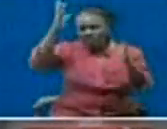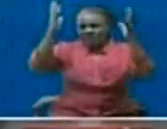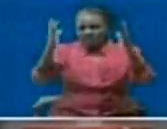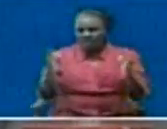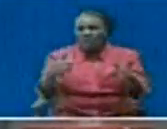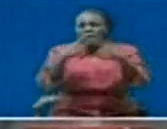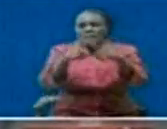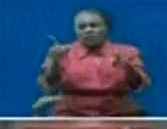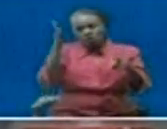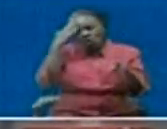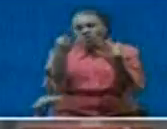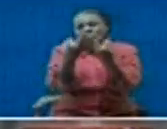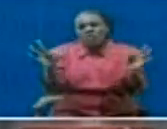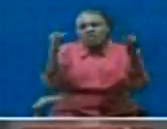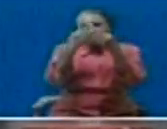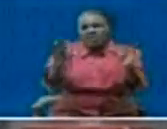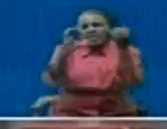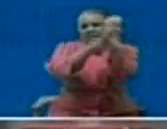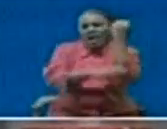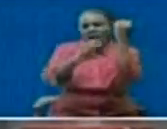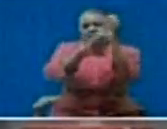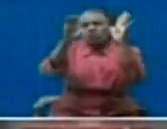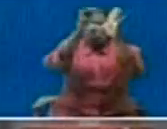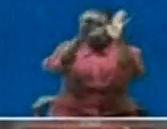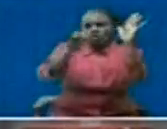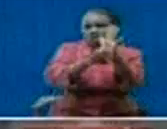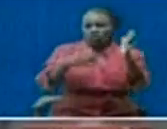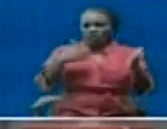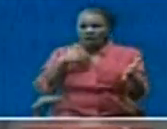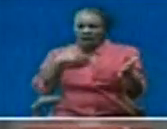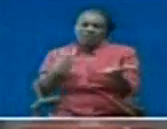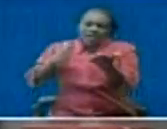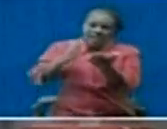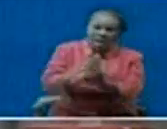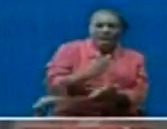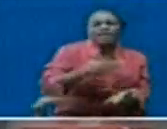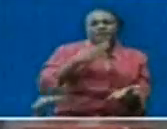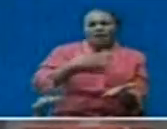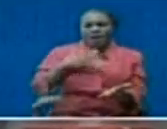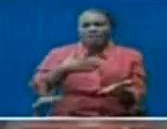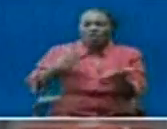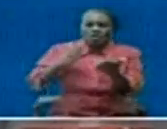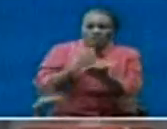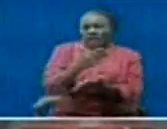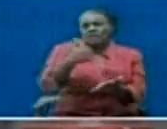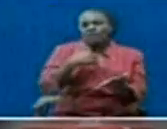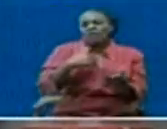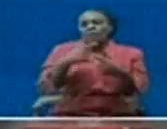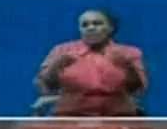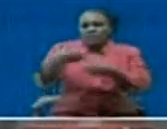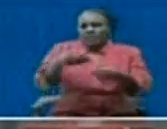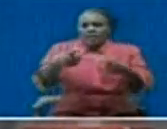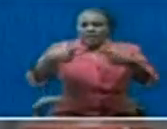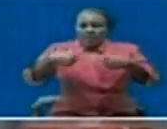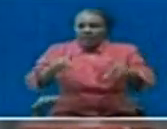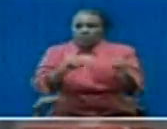know that we're a free country with a constitution with rights. And we can use our constitutional rights and say, if you don't want that format of dialogue, then let